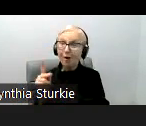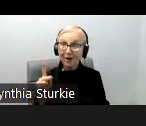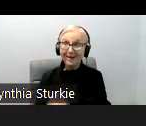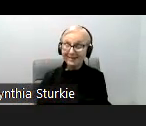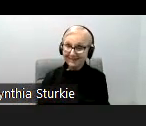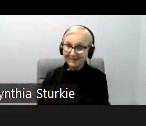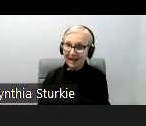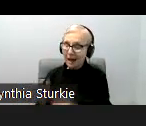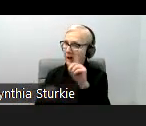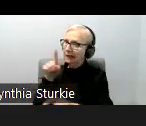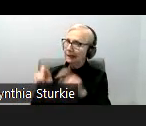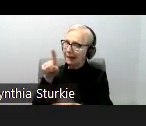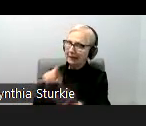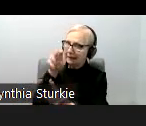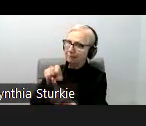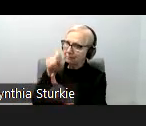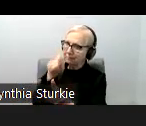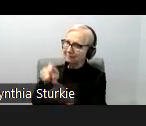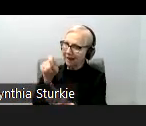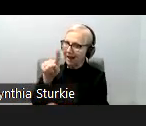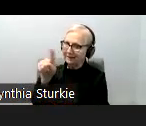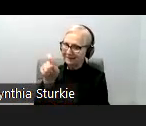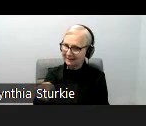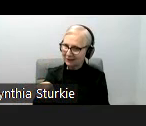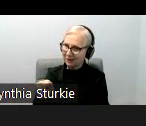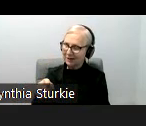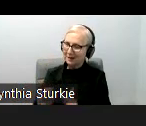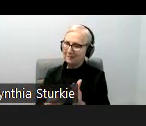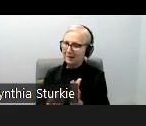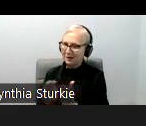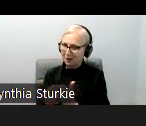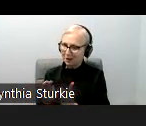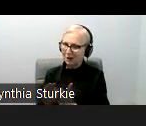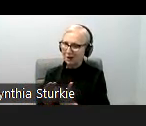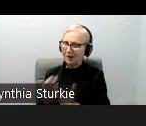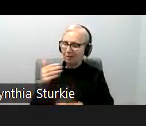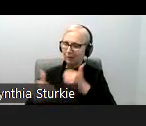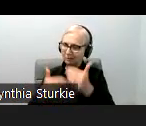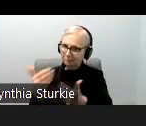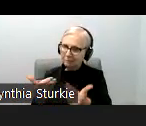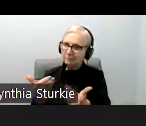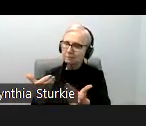I may keep asking this question just to make sure that we keep this going.